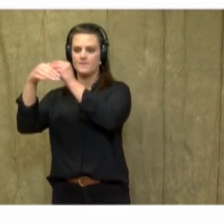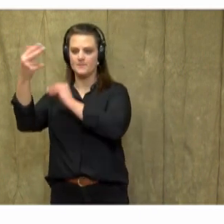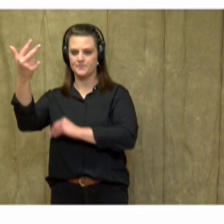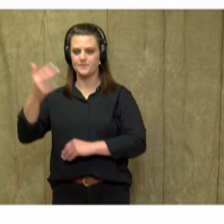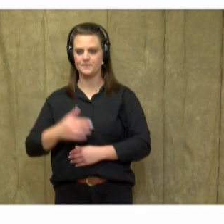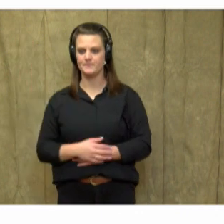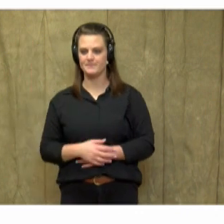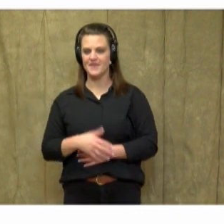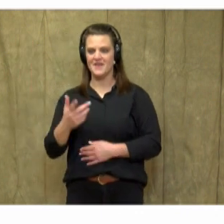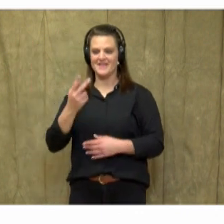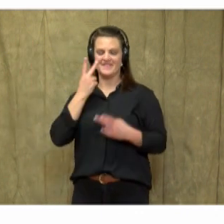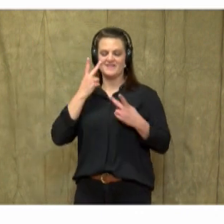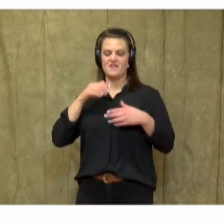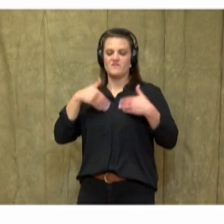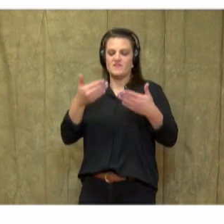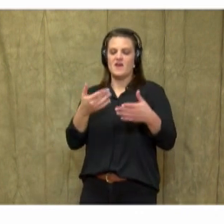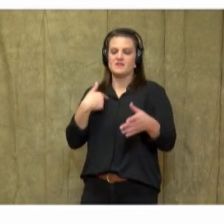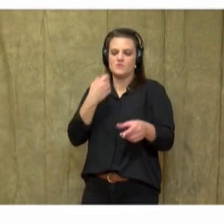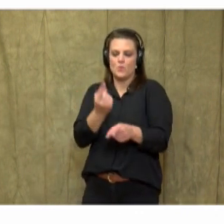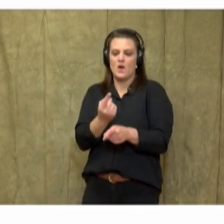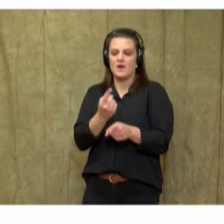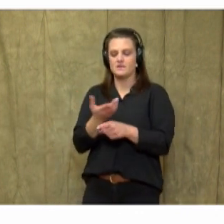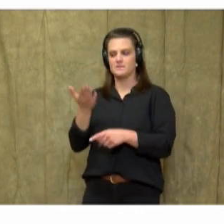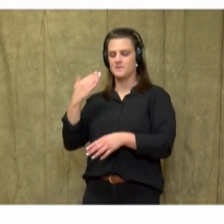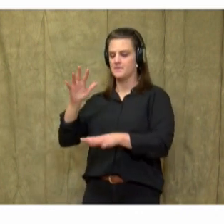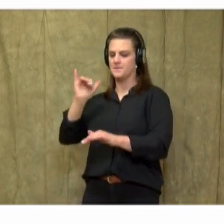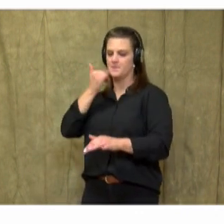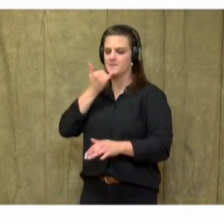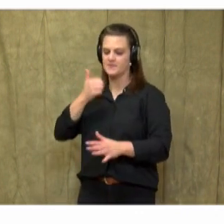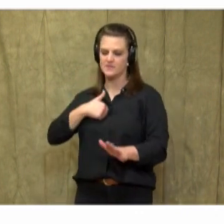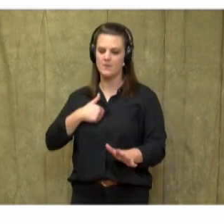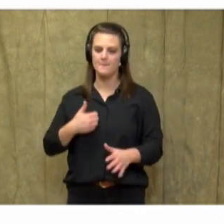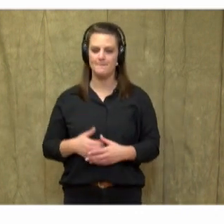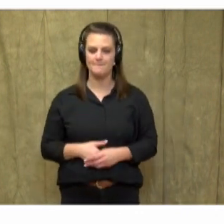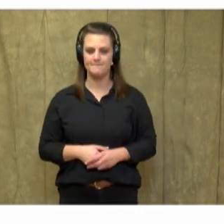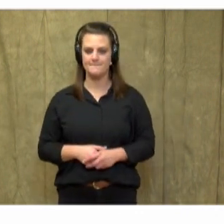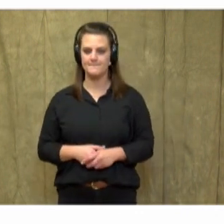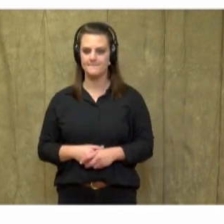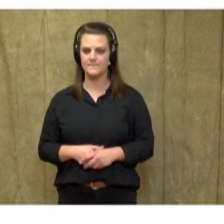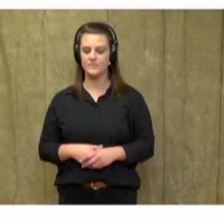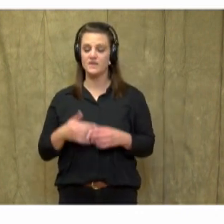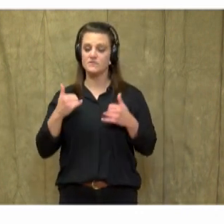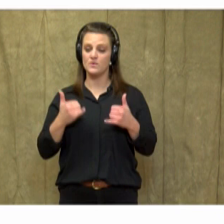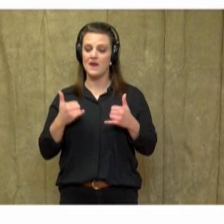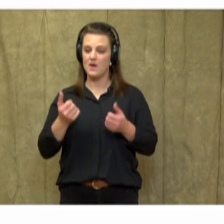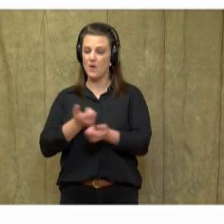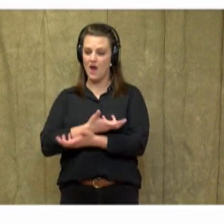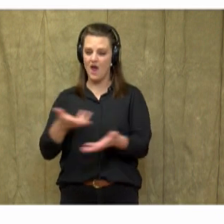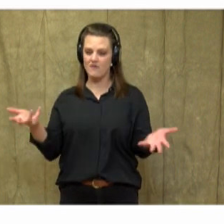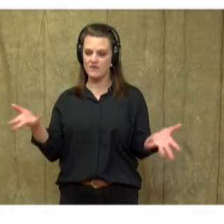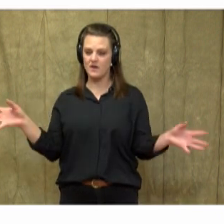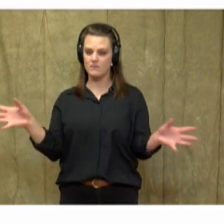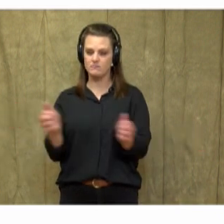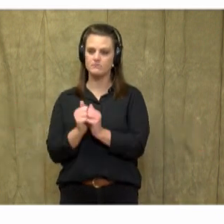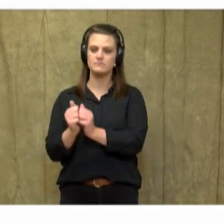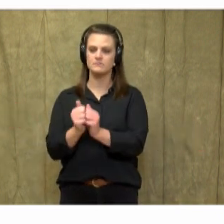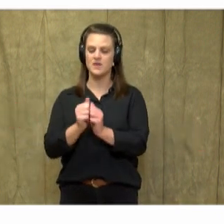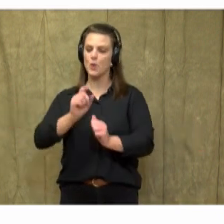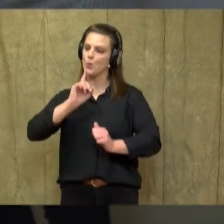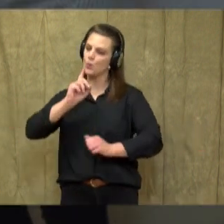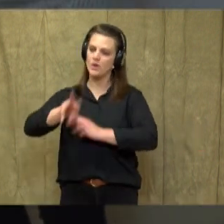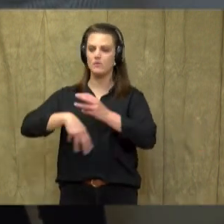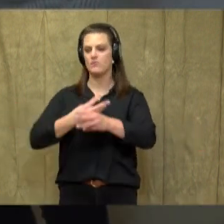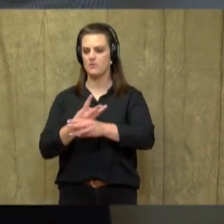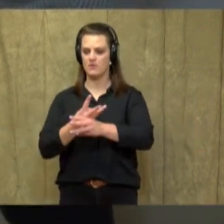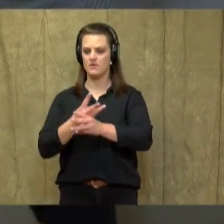right because, man, I messed that up a little bit. All right, here we go. Now this is putting it all together in real-world context,